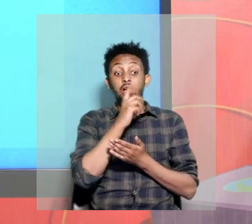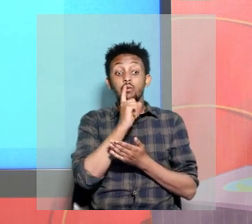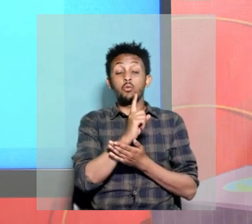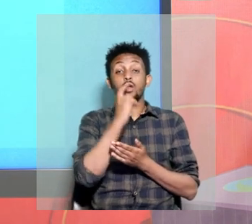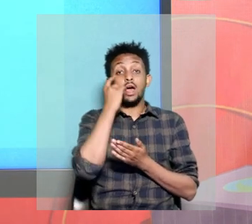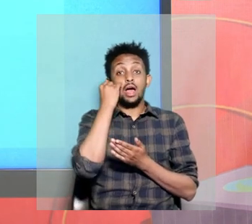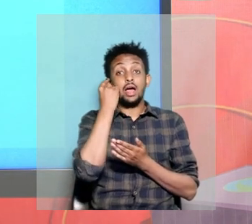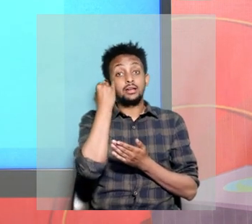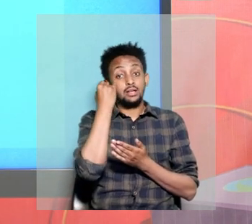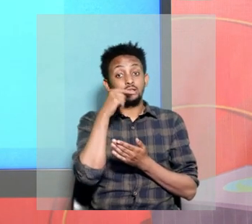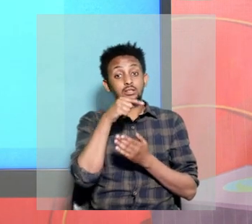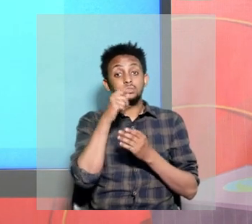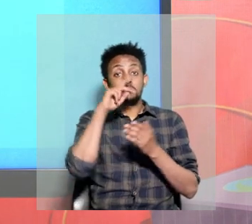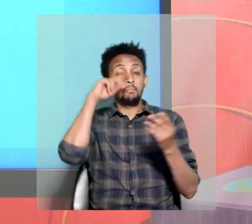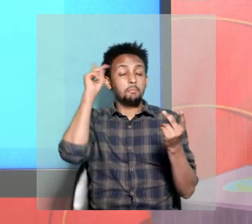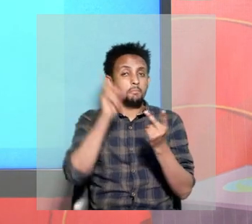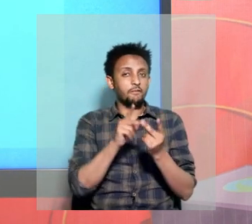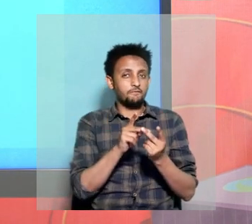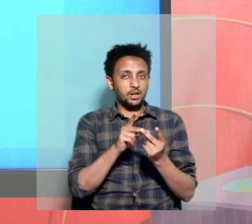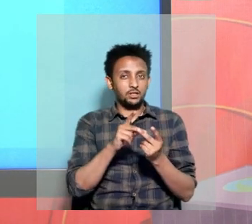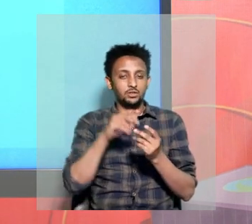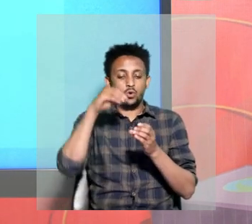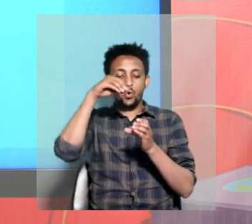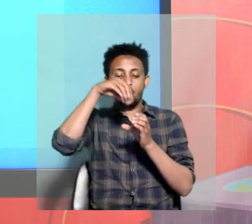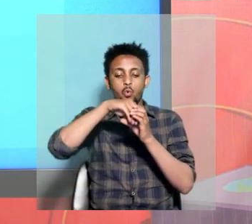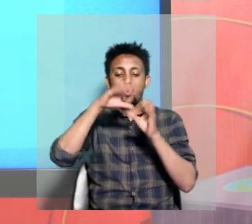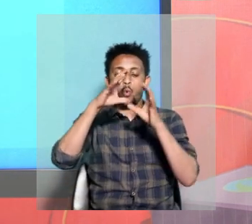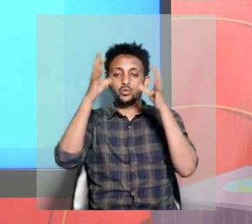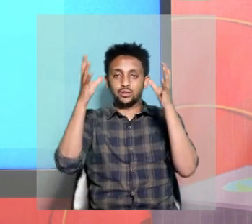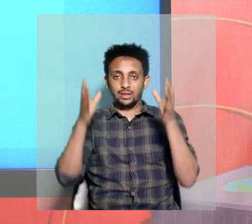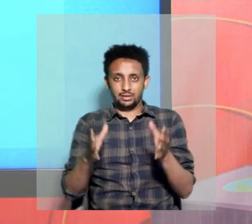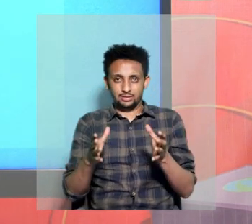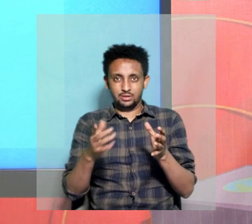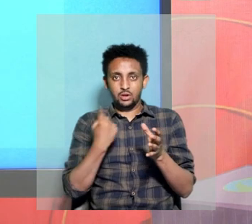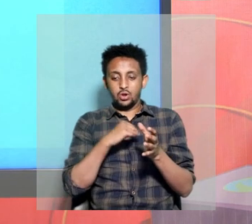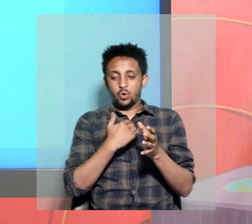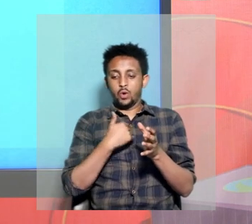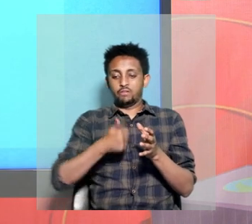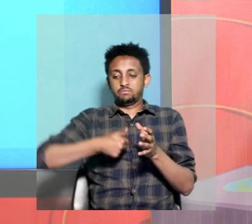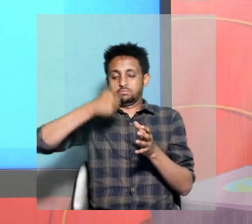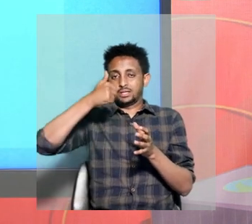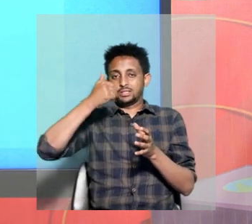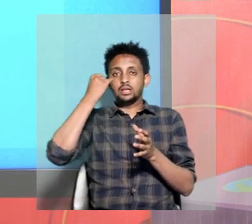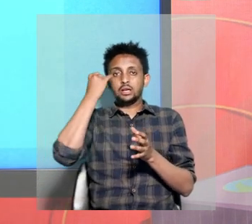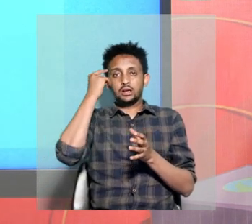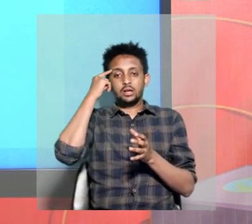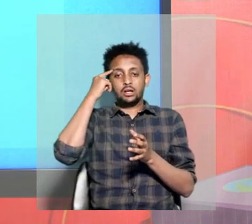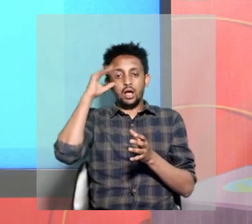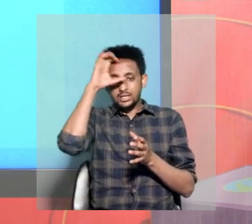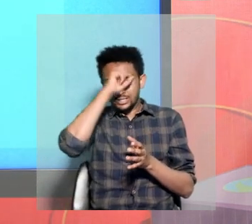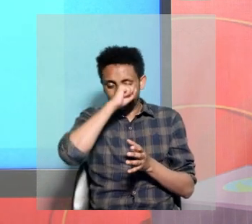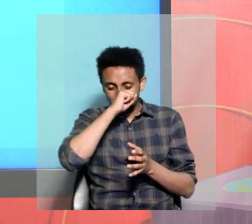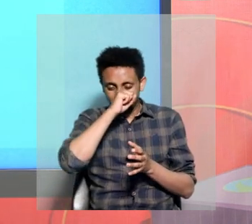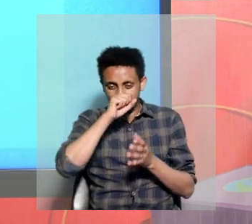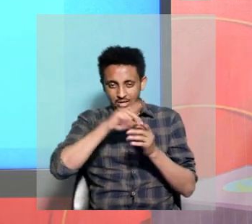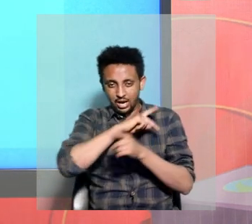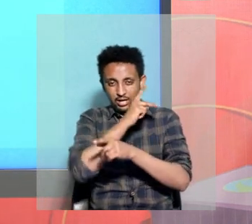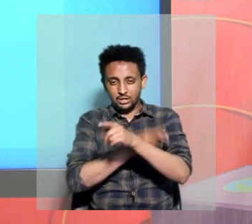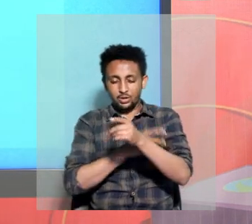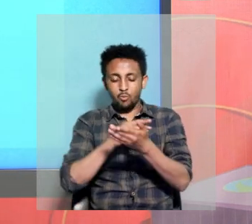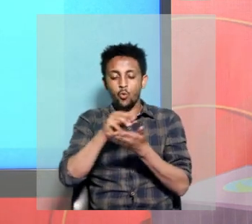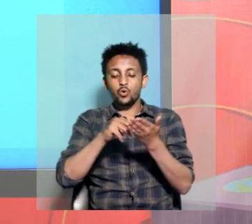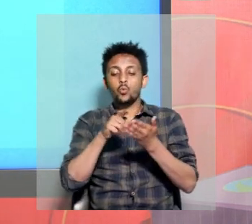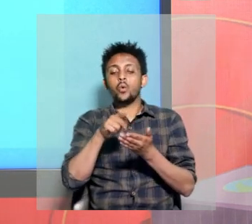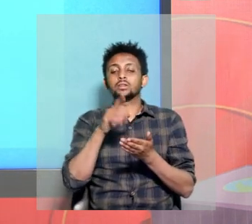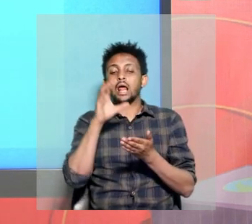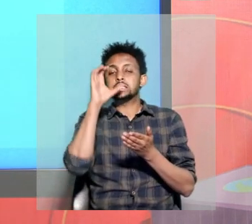monoatomic ideal gas in this perfect container, we have a basic assumptions under kinetic theory of molecules.